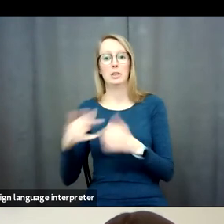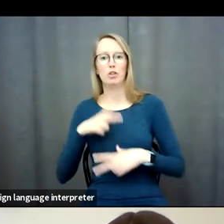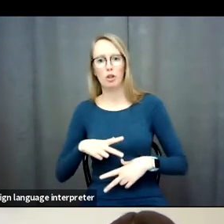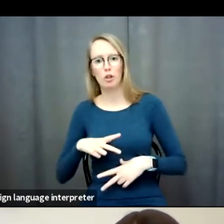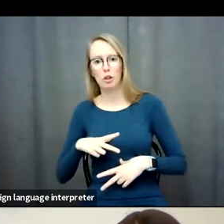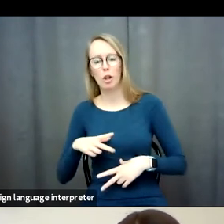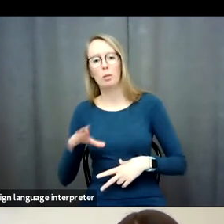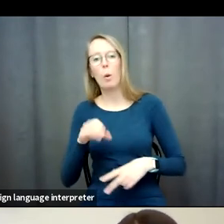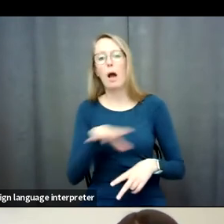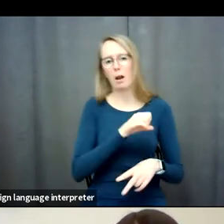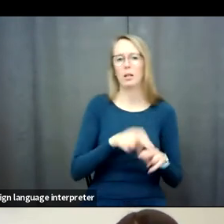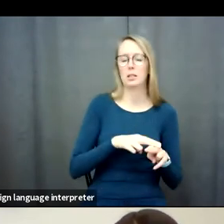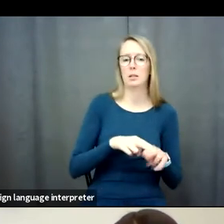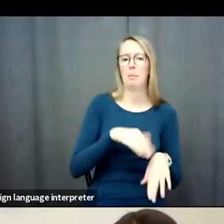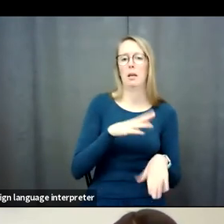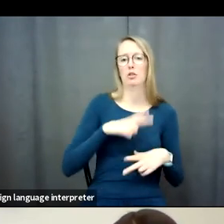everyone.